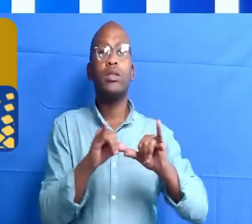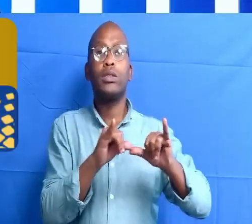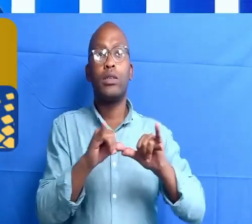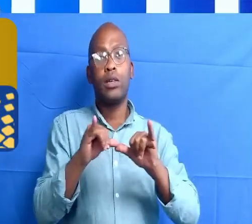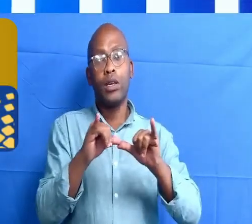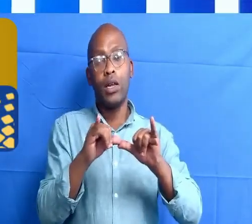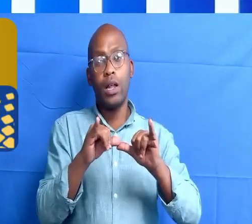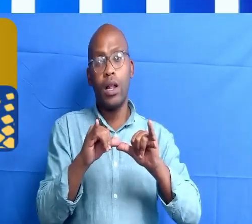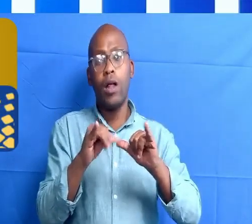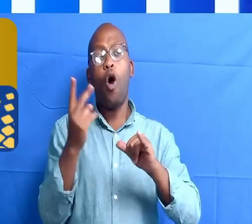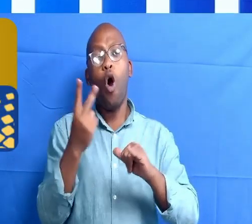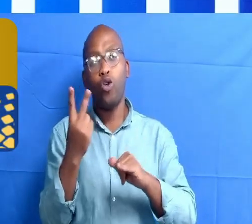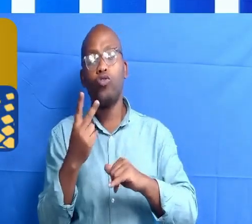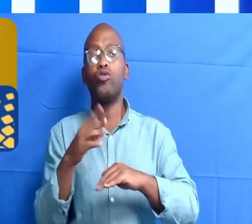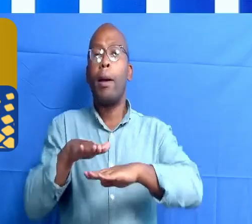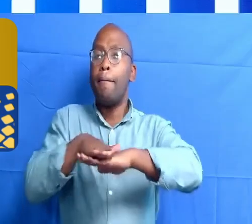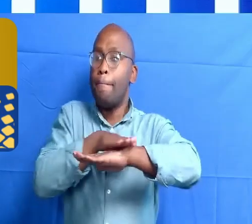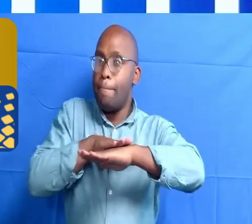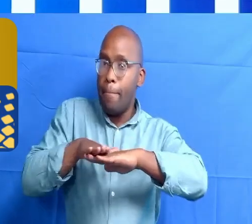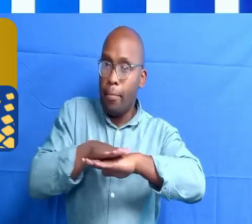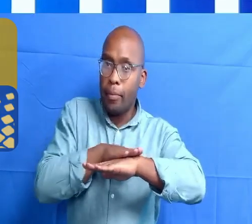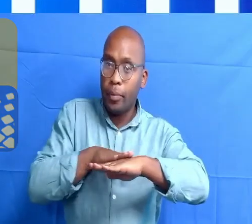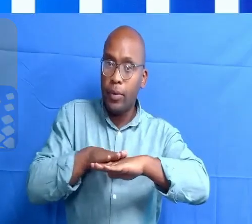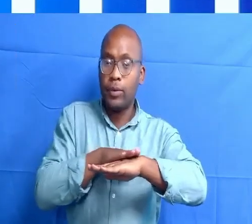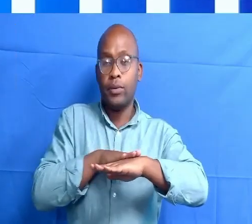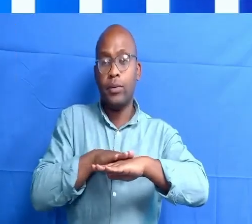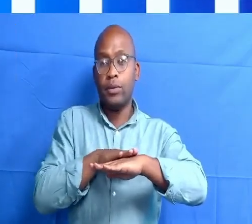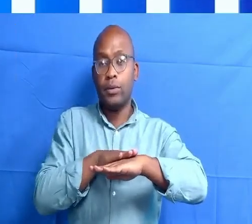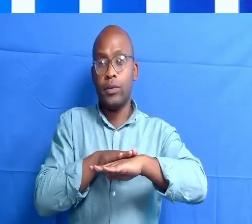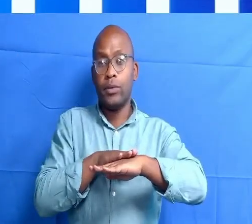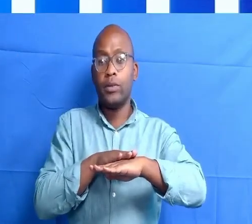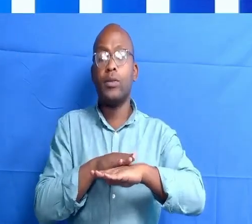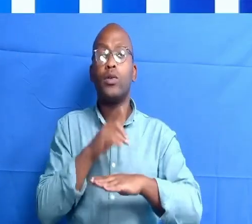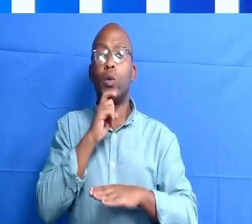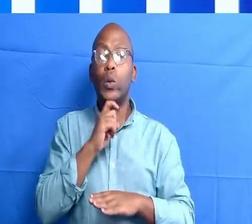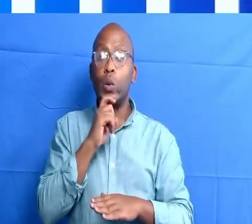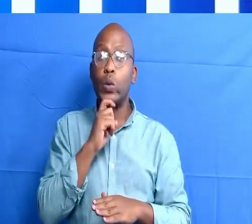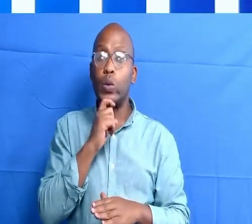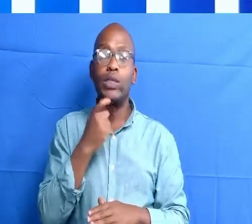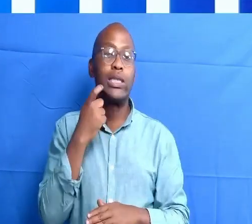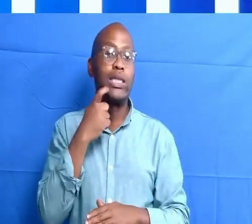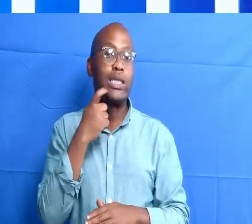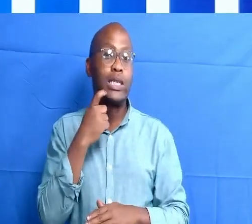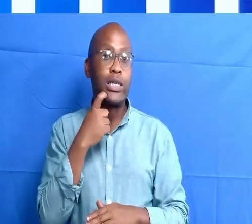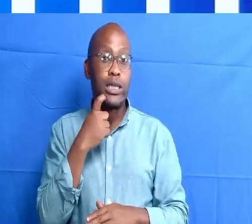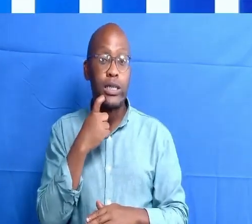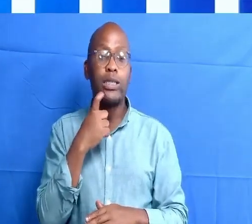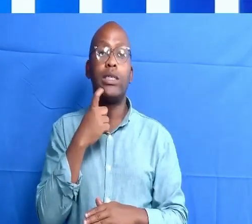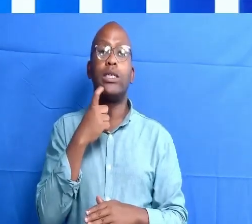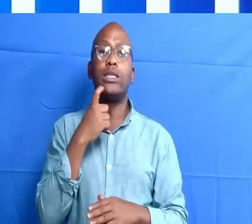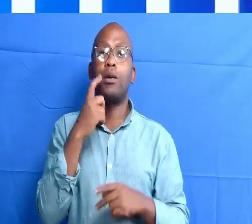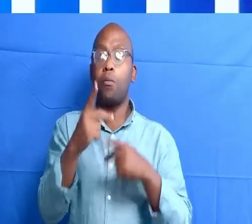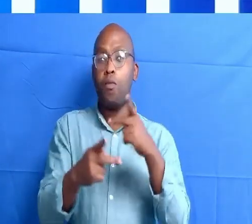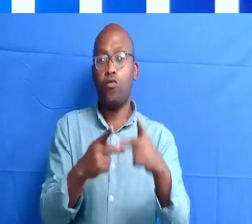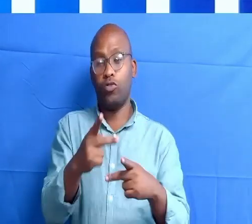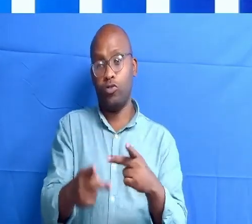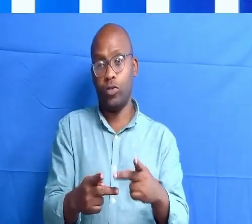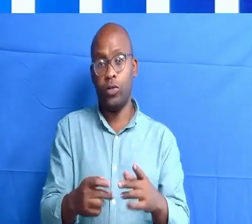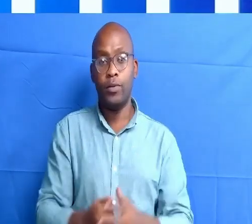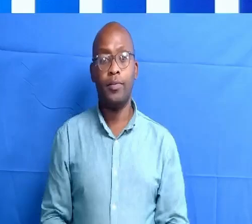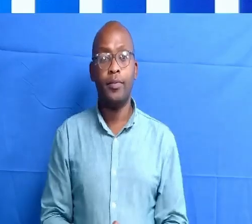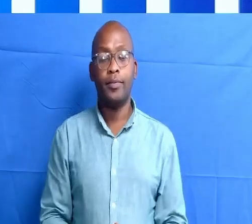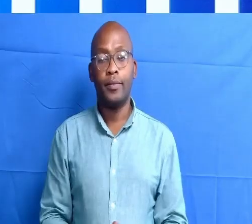the base and on the application of simple routine procedure in a familiar